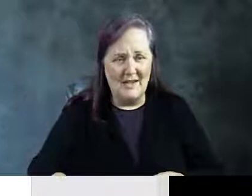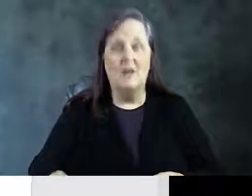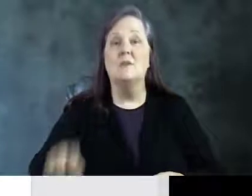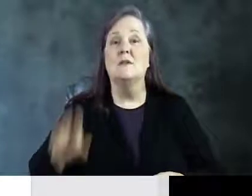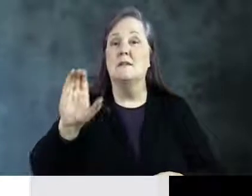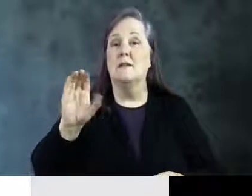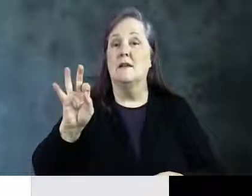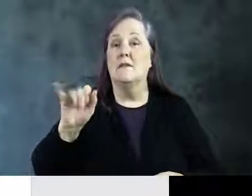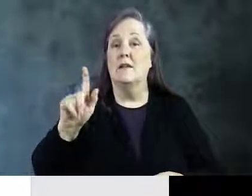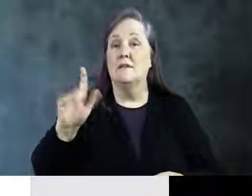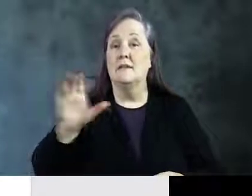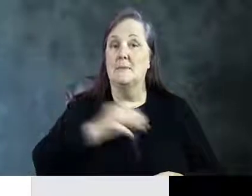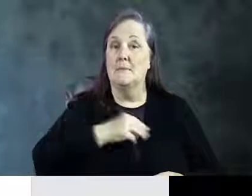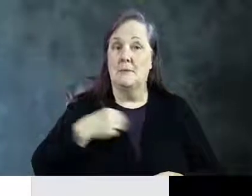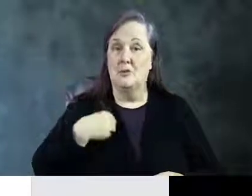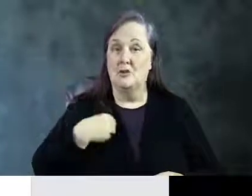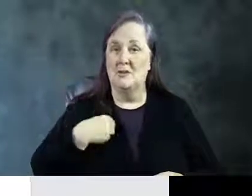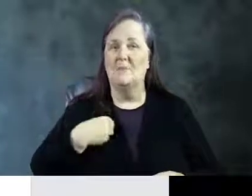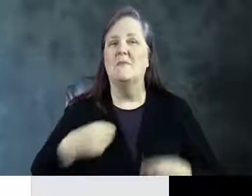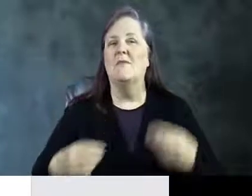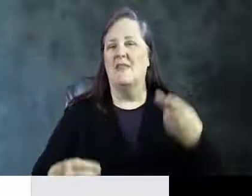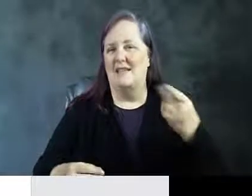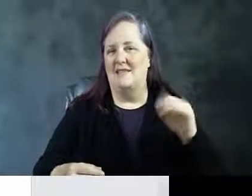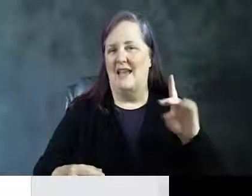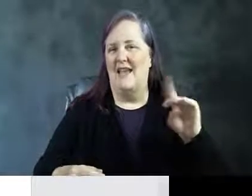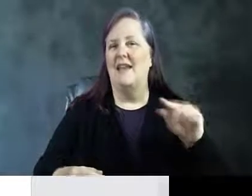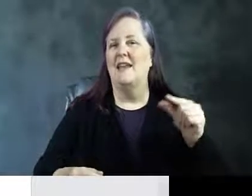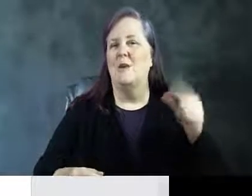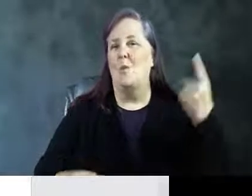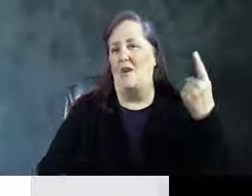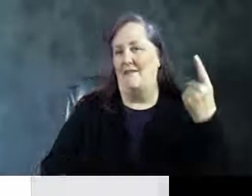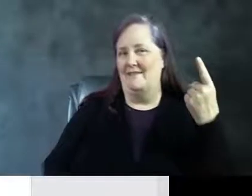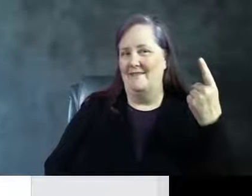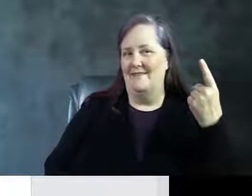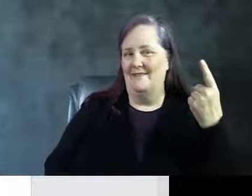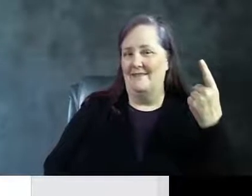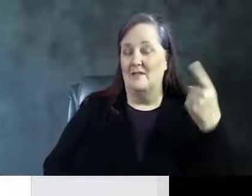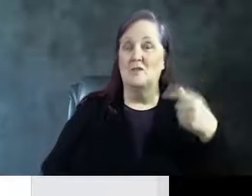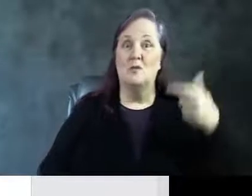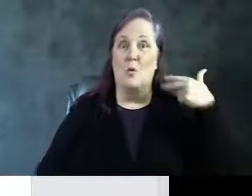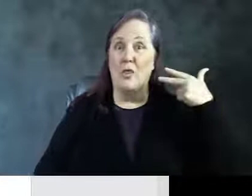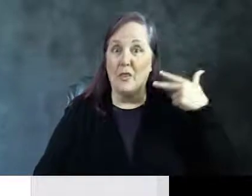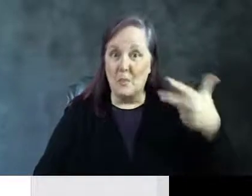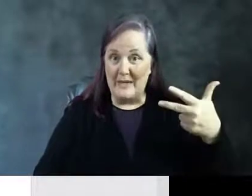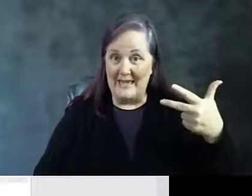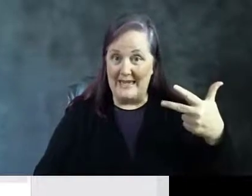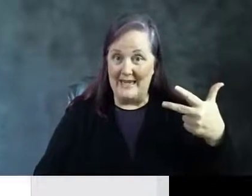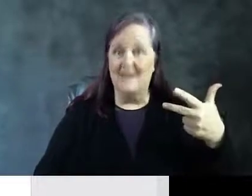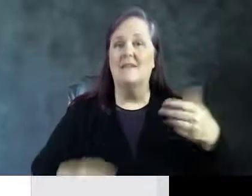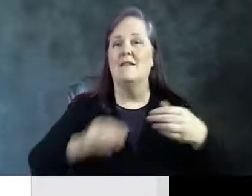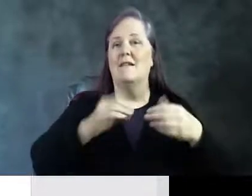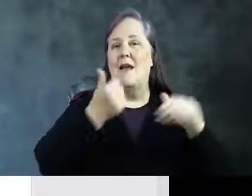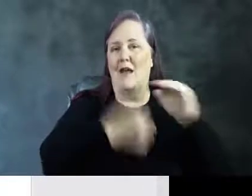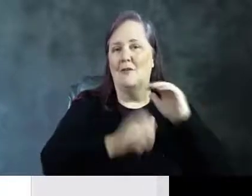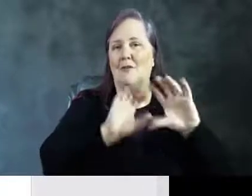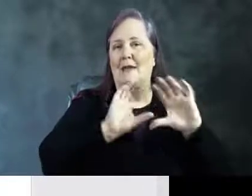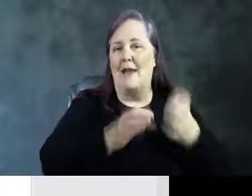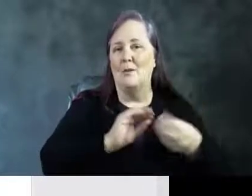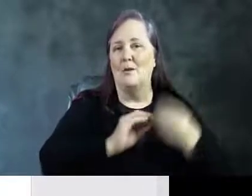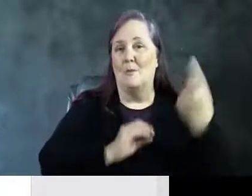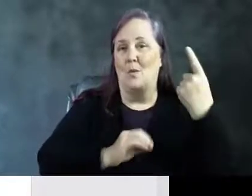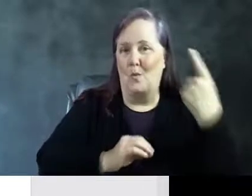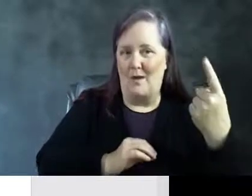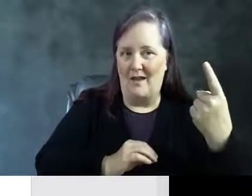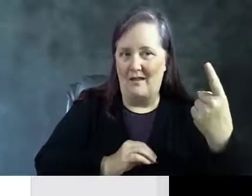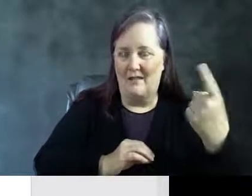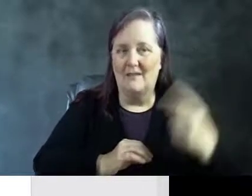membership, and I have one more heading 1 there. So I have 3 heading 1s in my document now. And let's go ahead and add